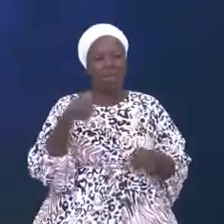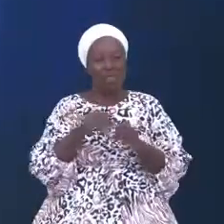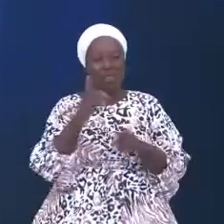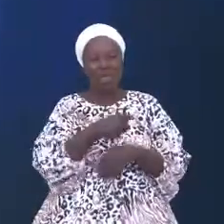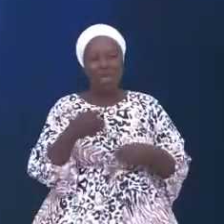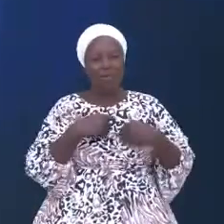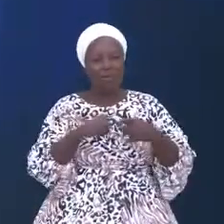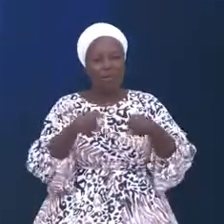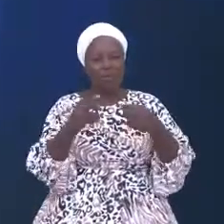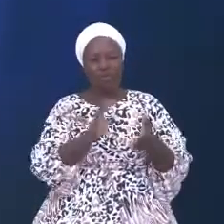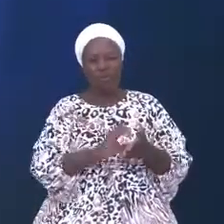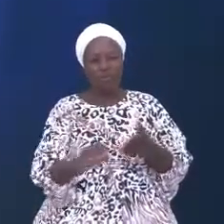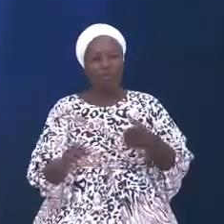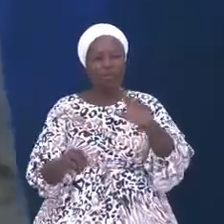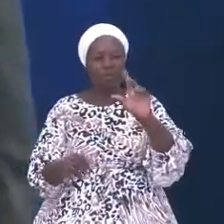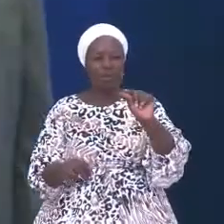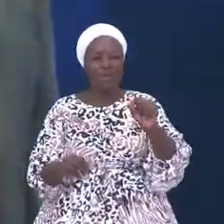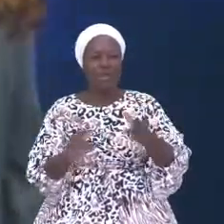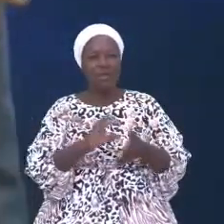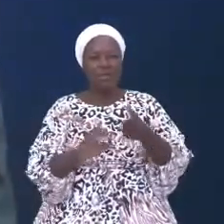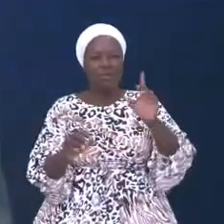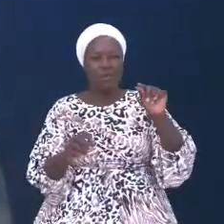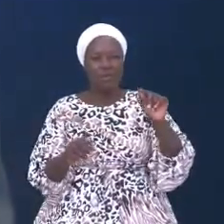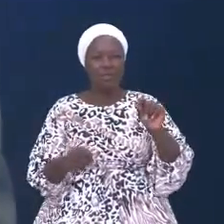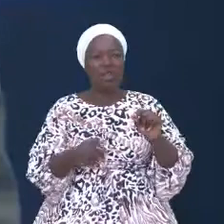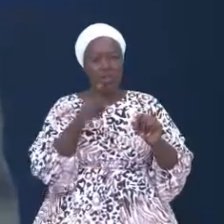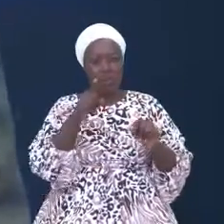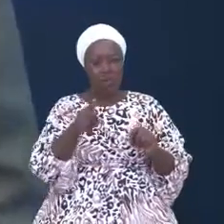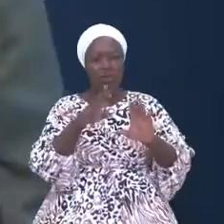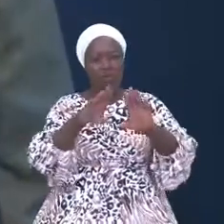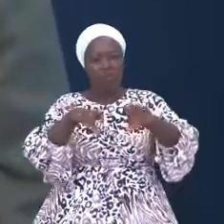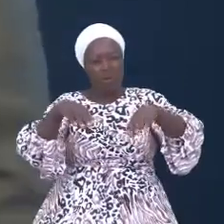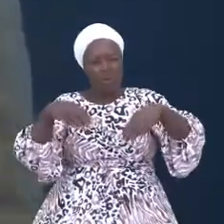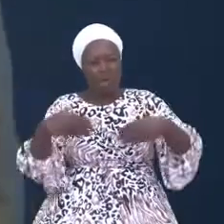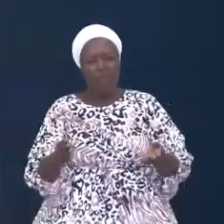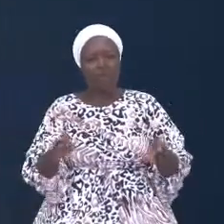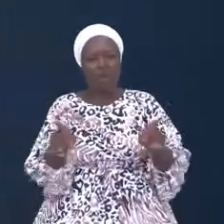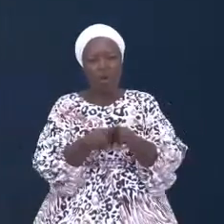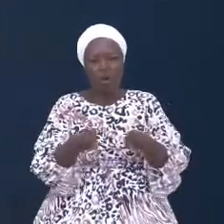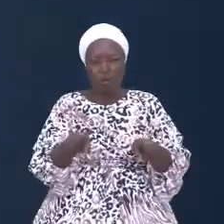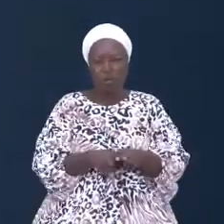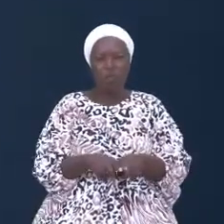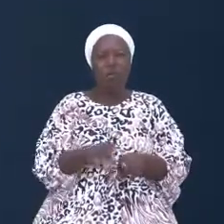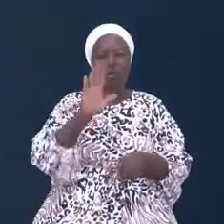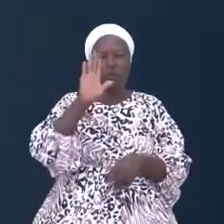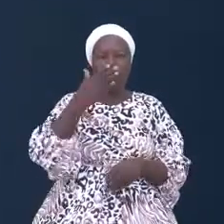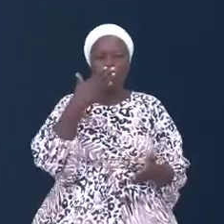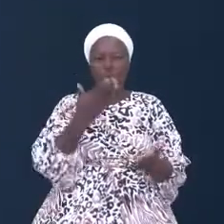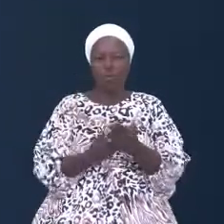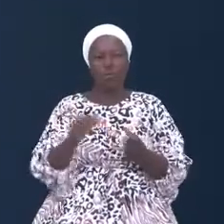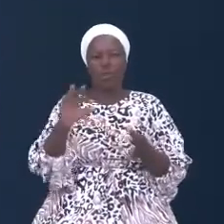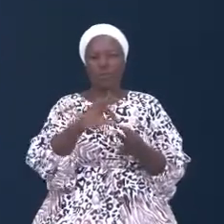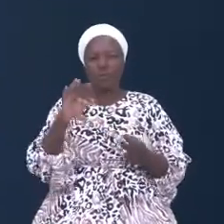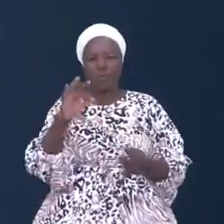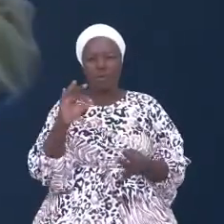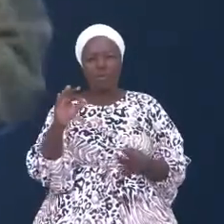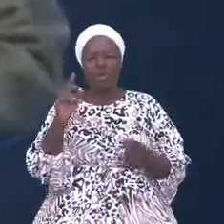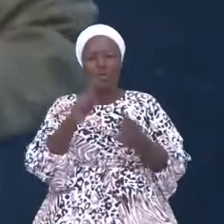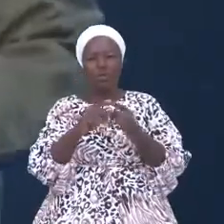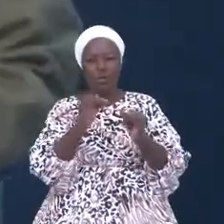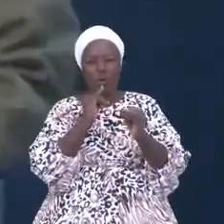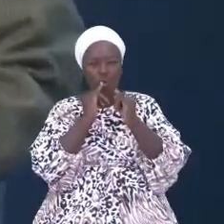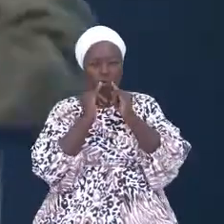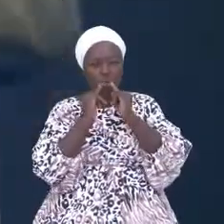20, it says in verse 20, thou givest also thy good spirit to